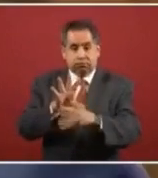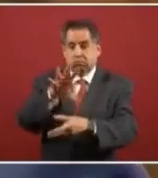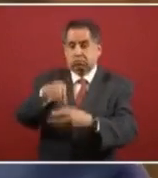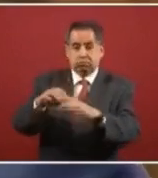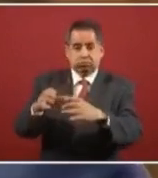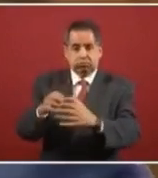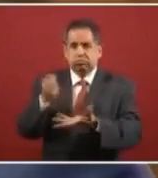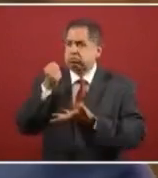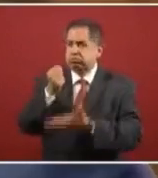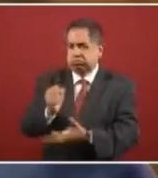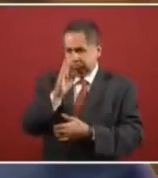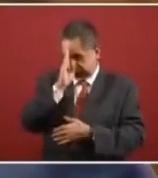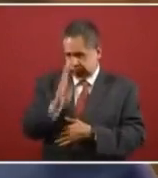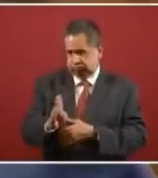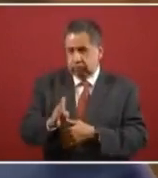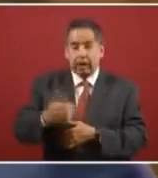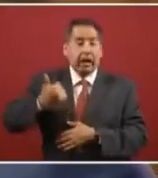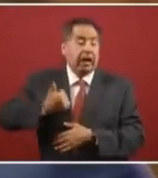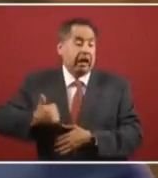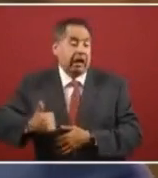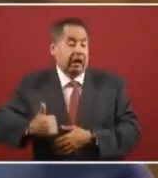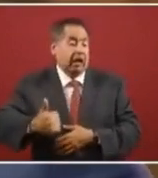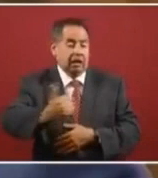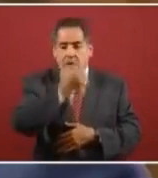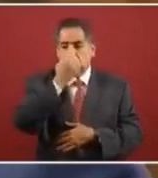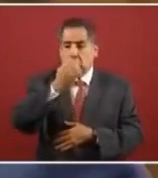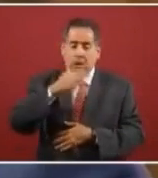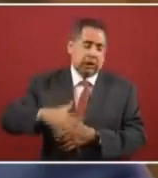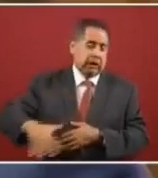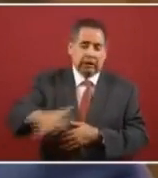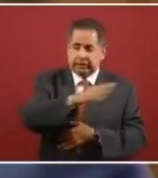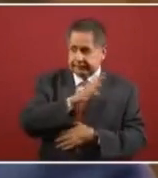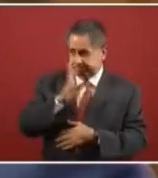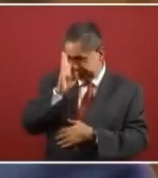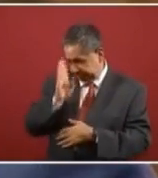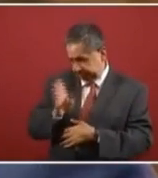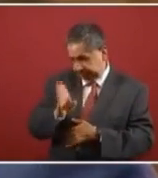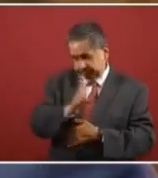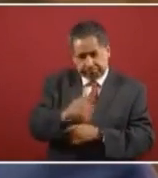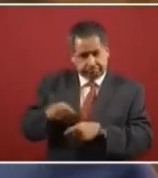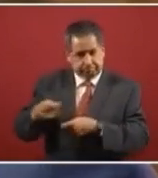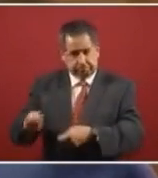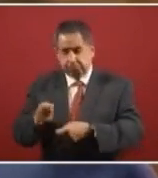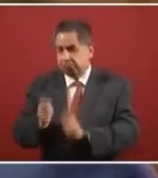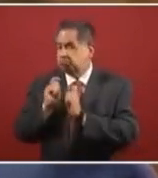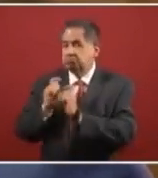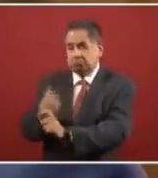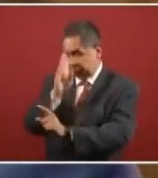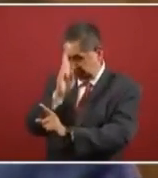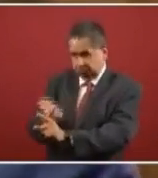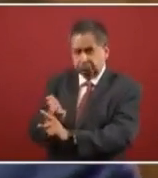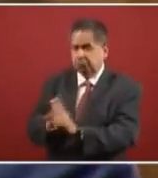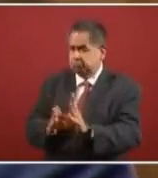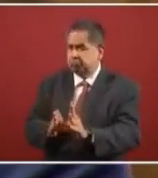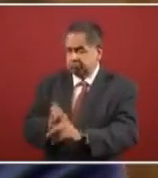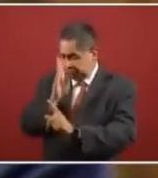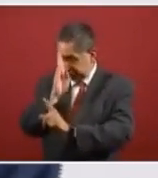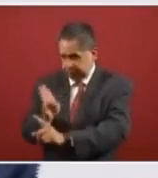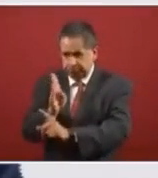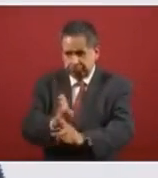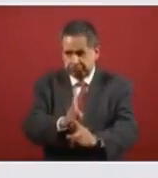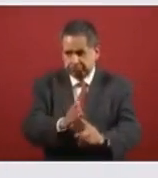there they have to have kids in each area it will be done in a direct